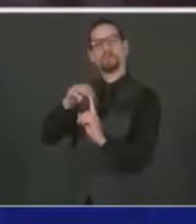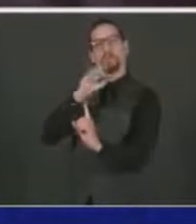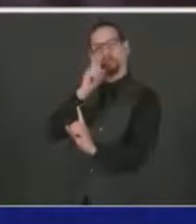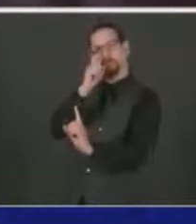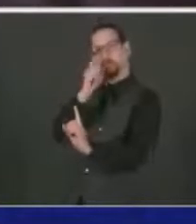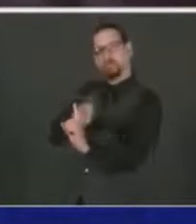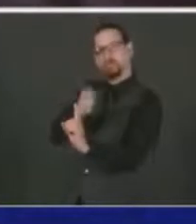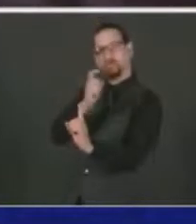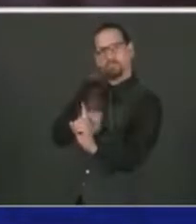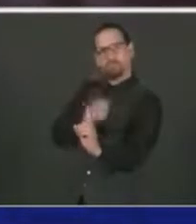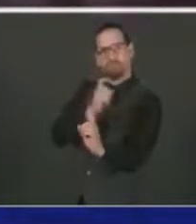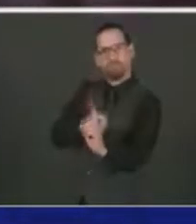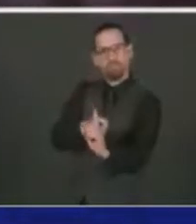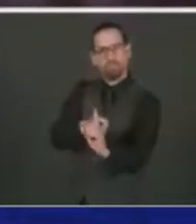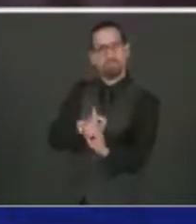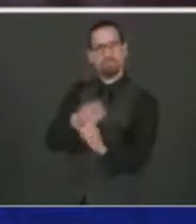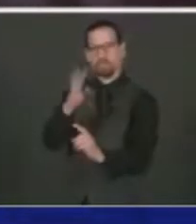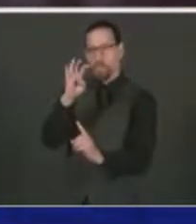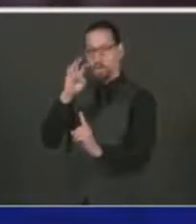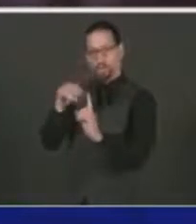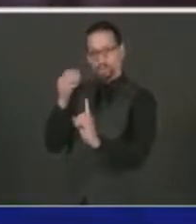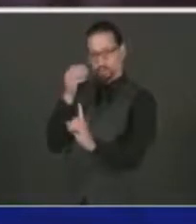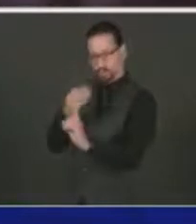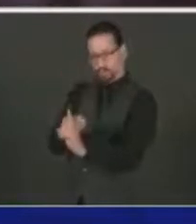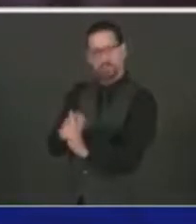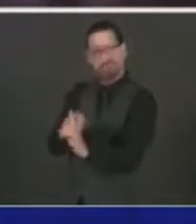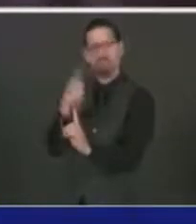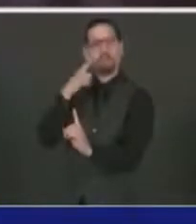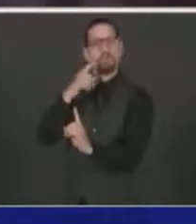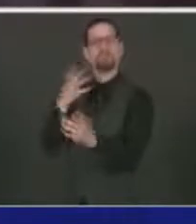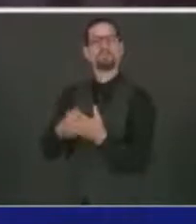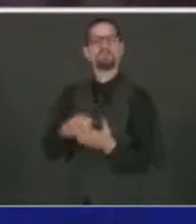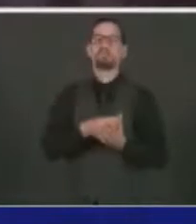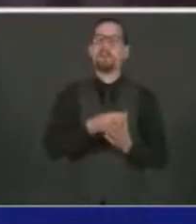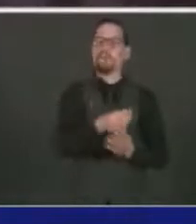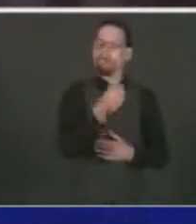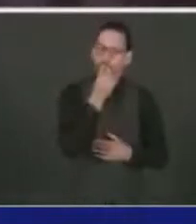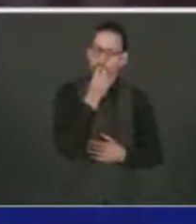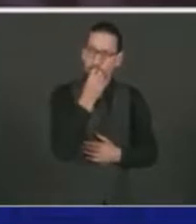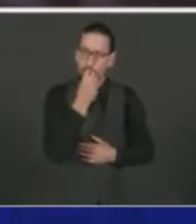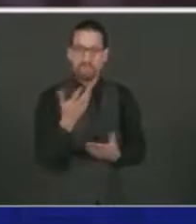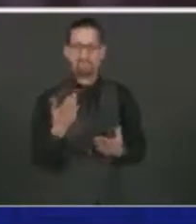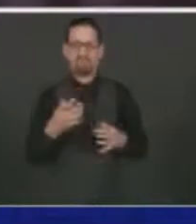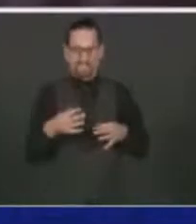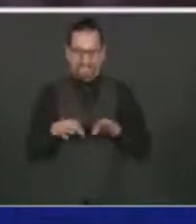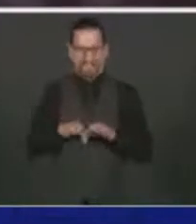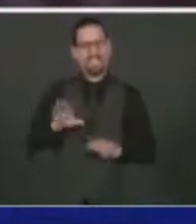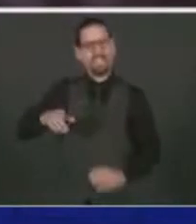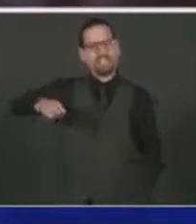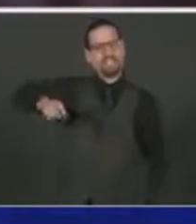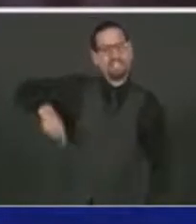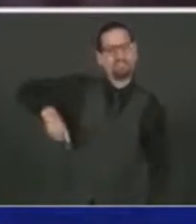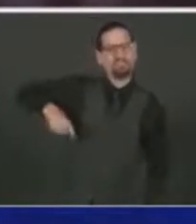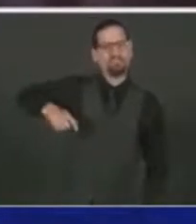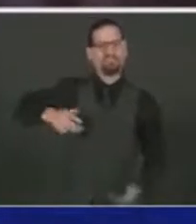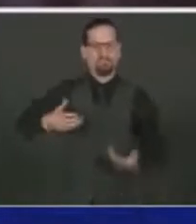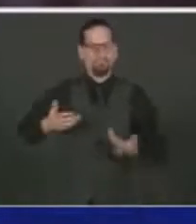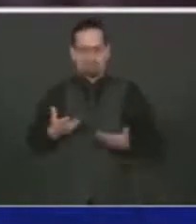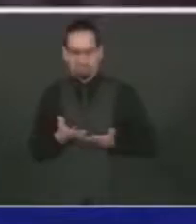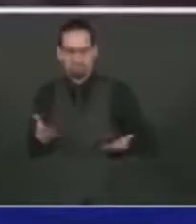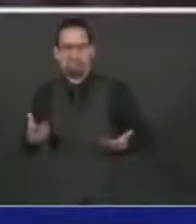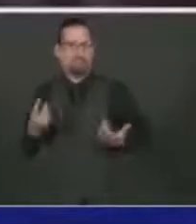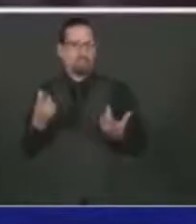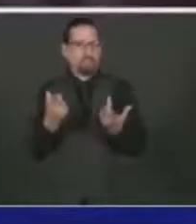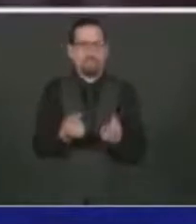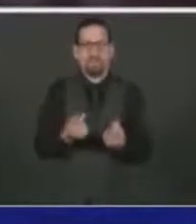know, primarily going to be spent on food and essentials. That means there are many, many people in Rhode Island